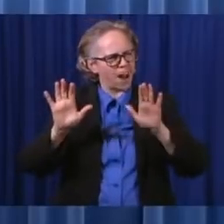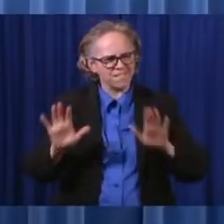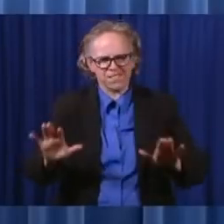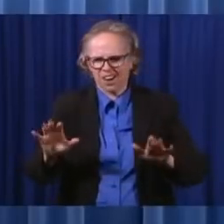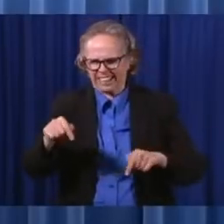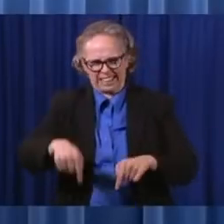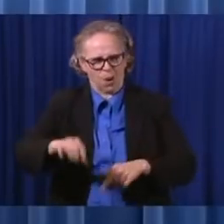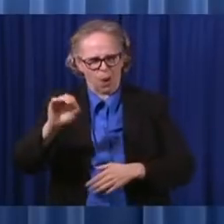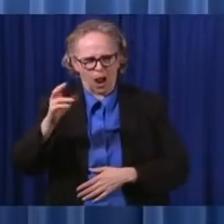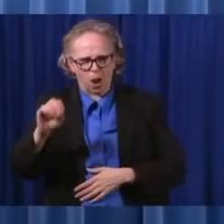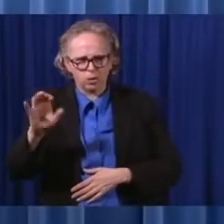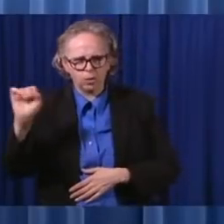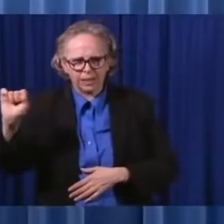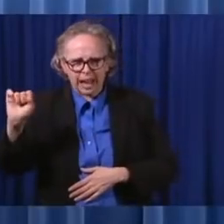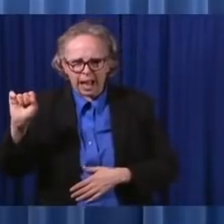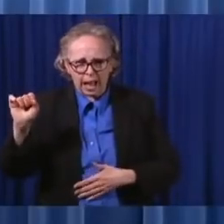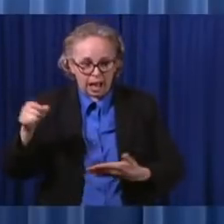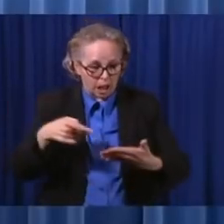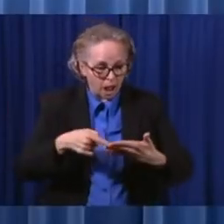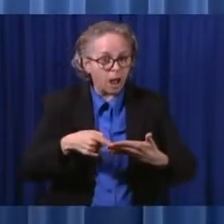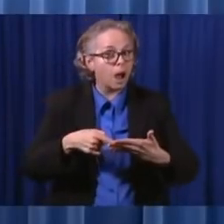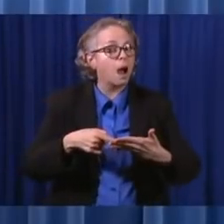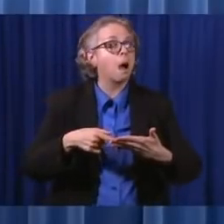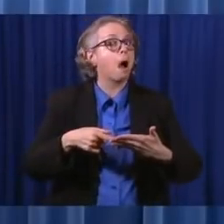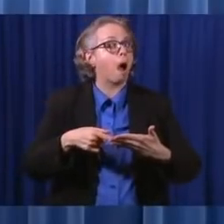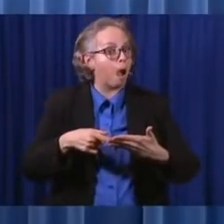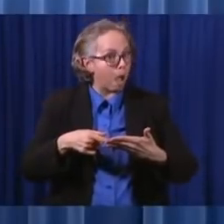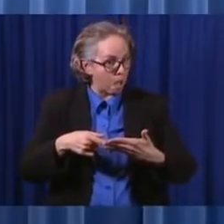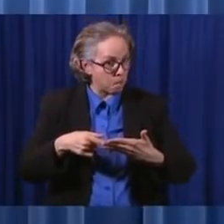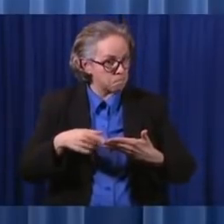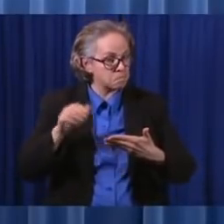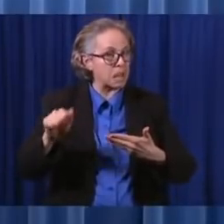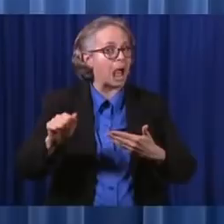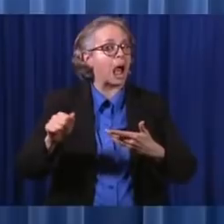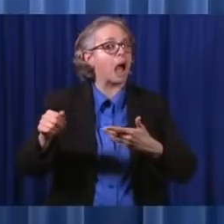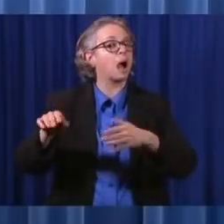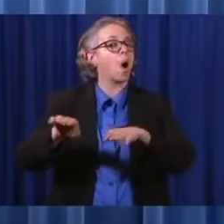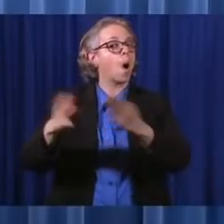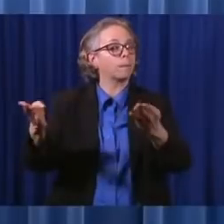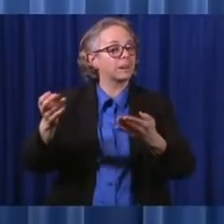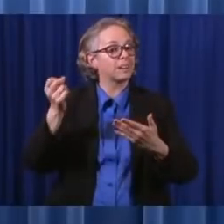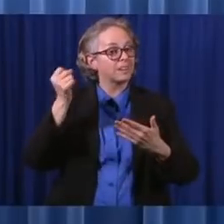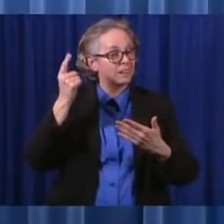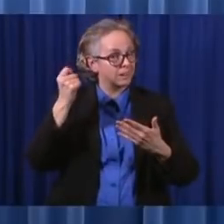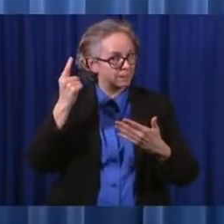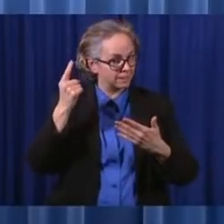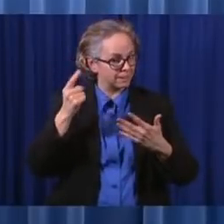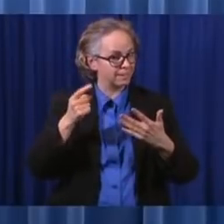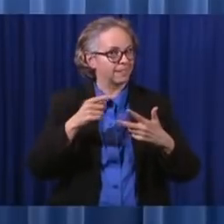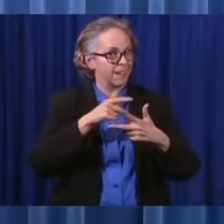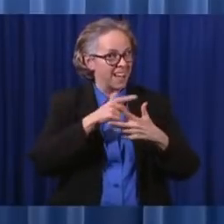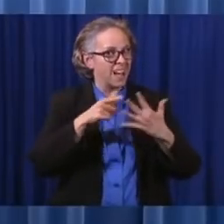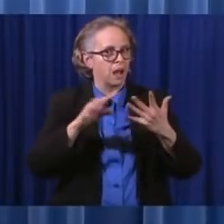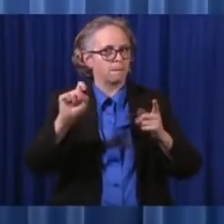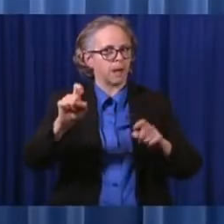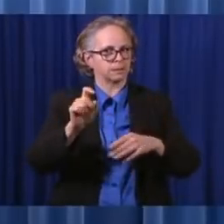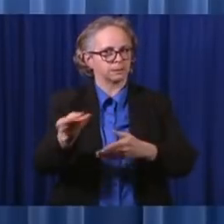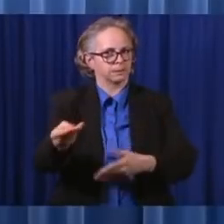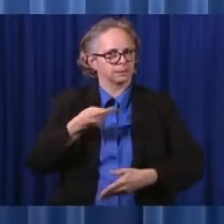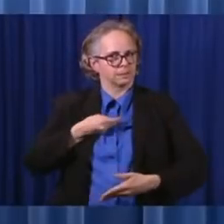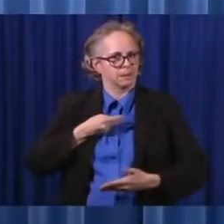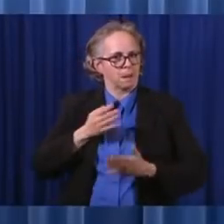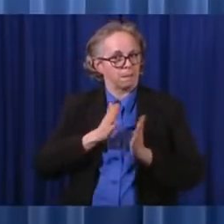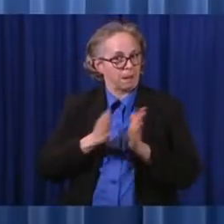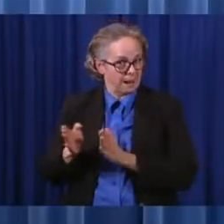to us a plan, I'm sure they will be able to open as well. We also